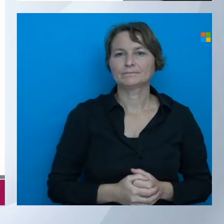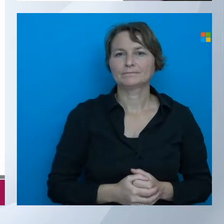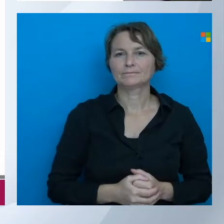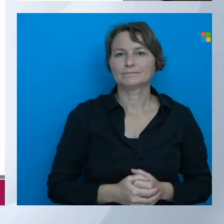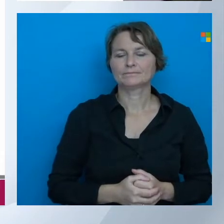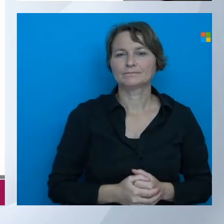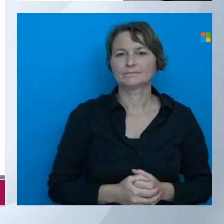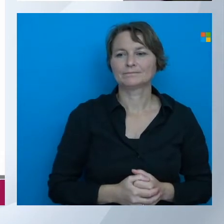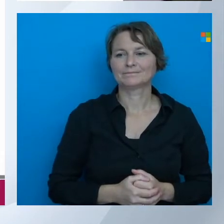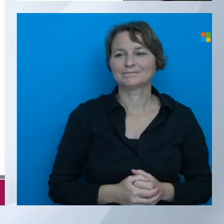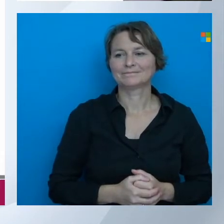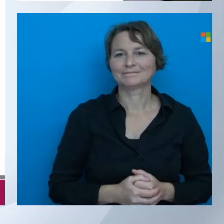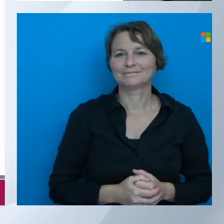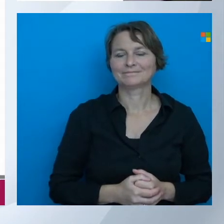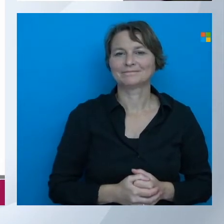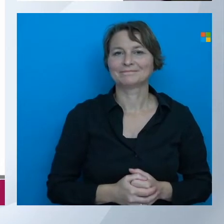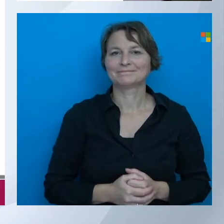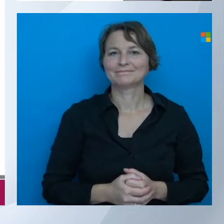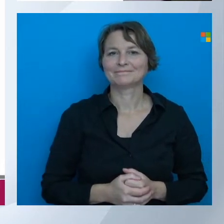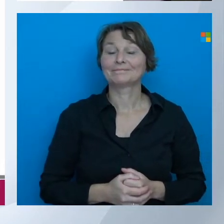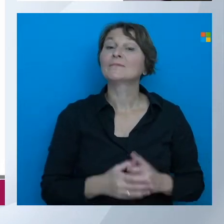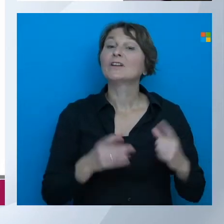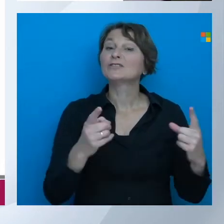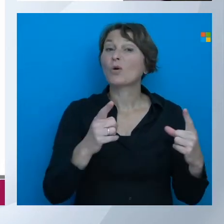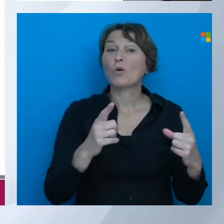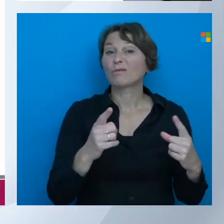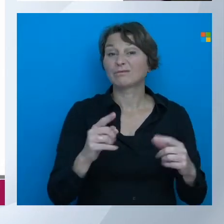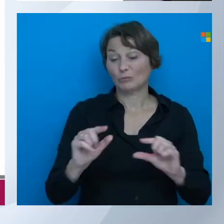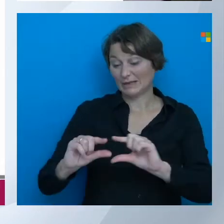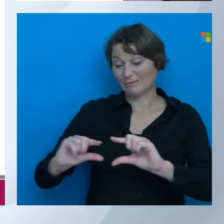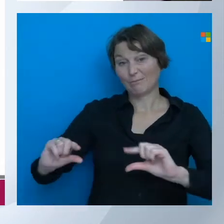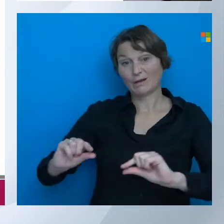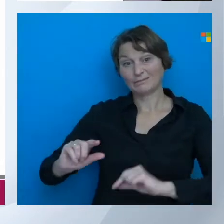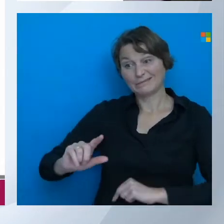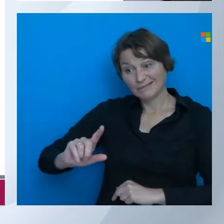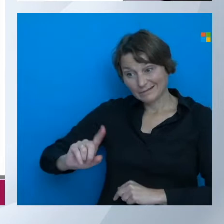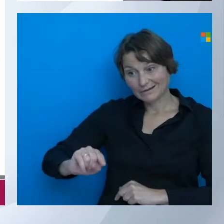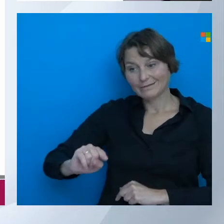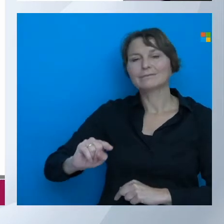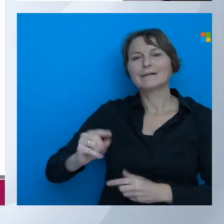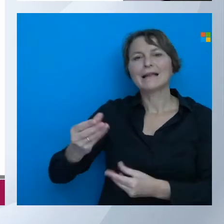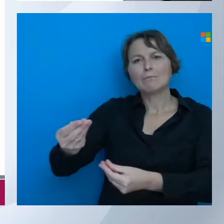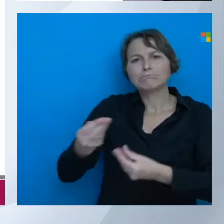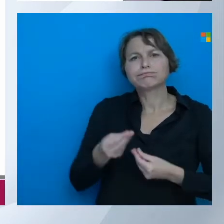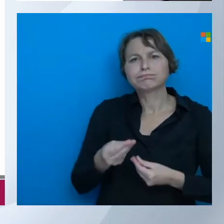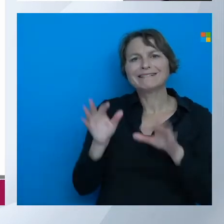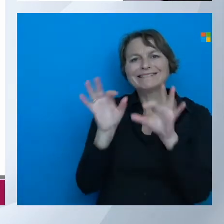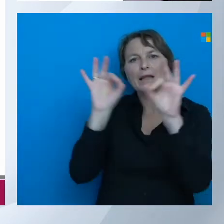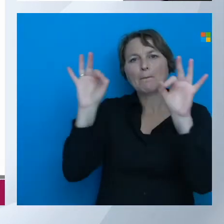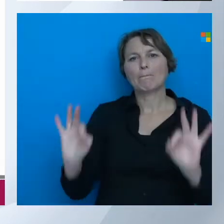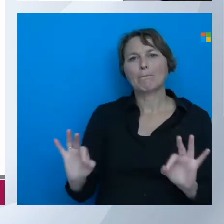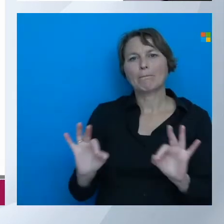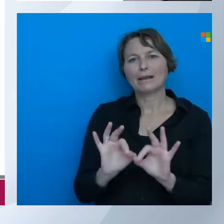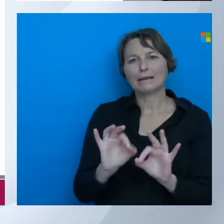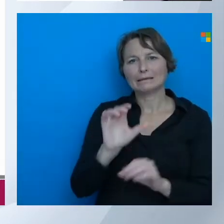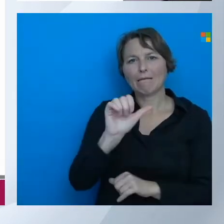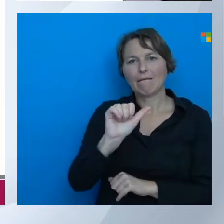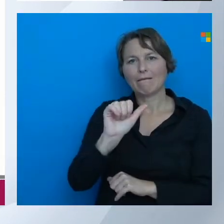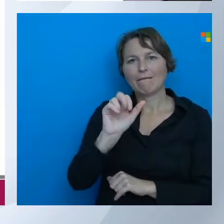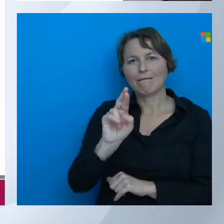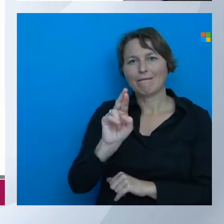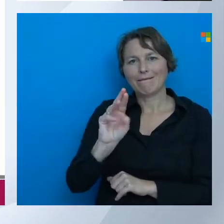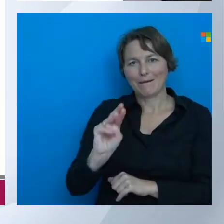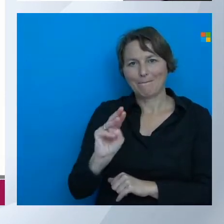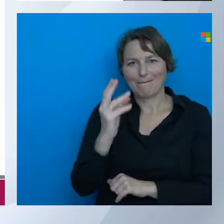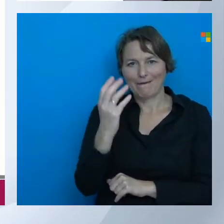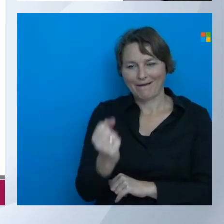So you can simply hit that download button and get your ARM template. And the cool part is that you now have a